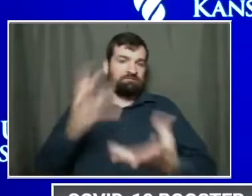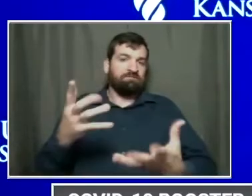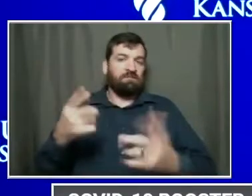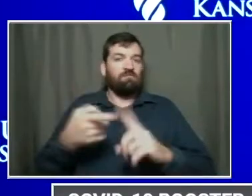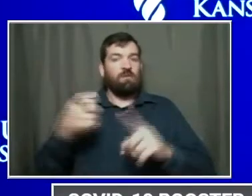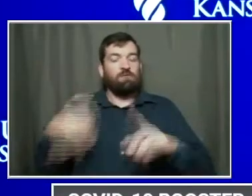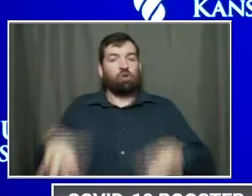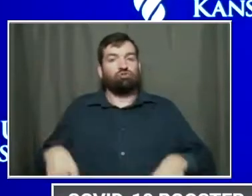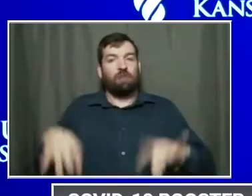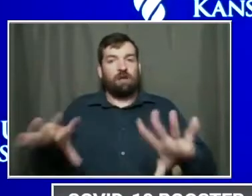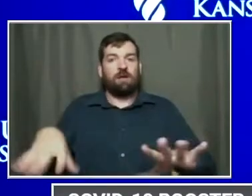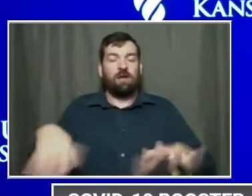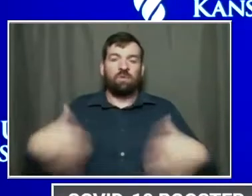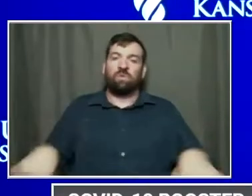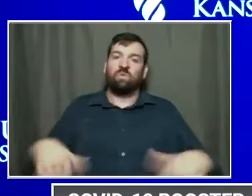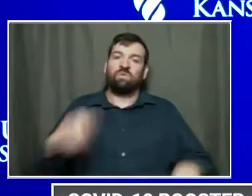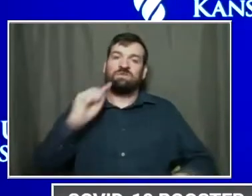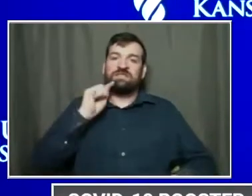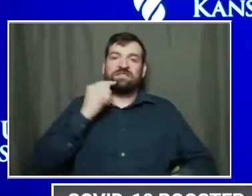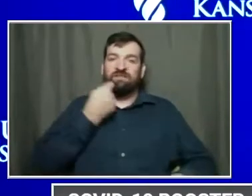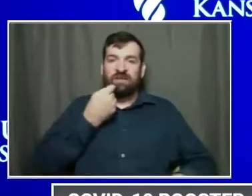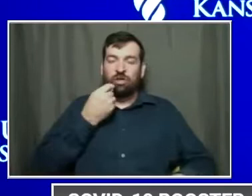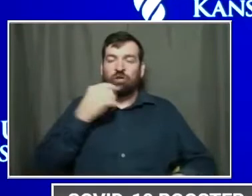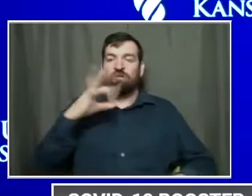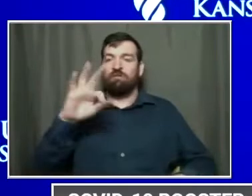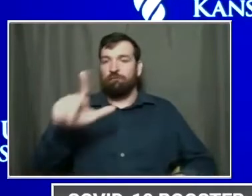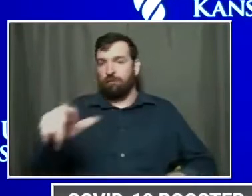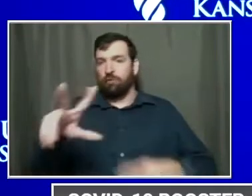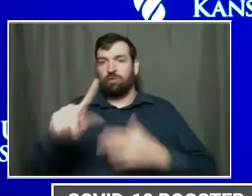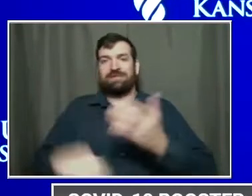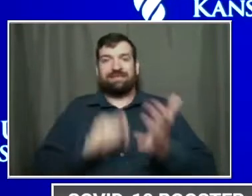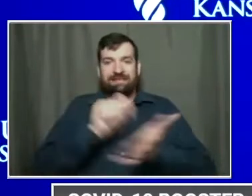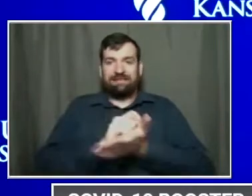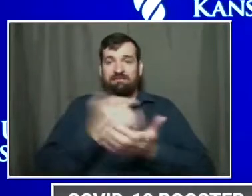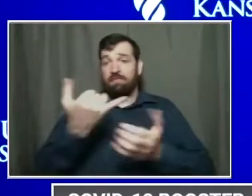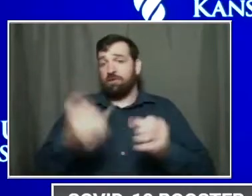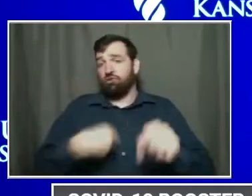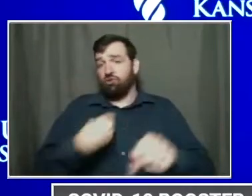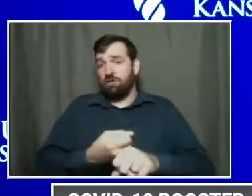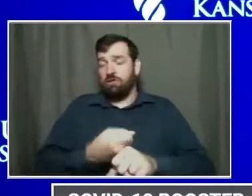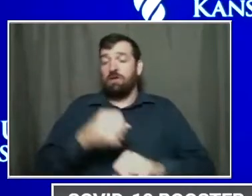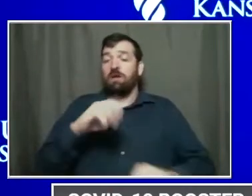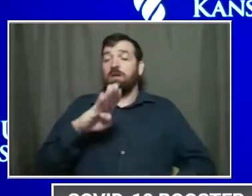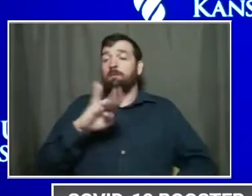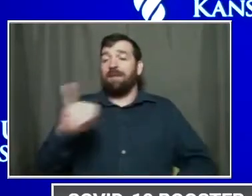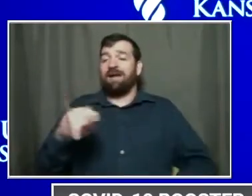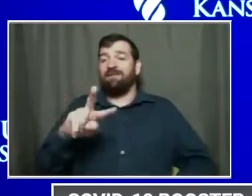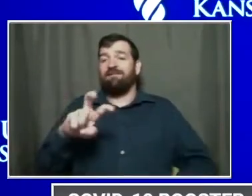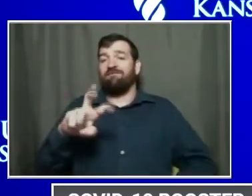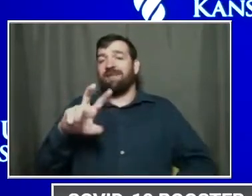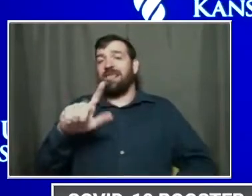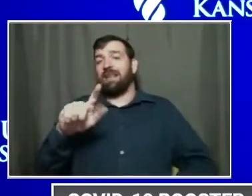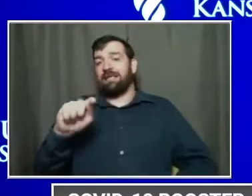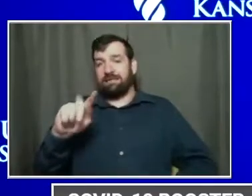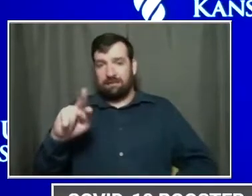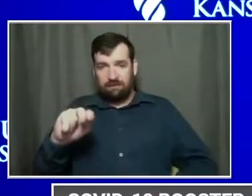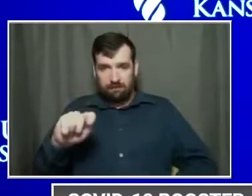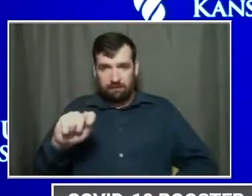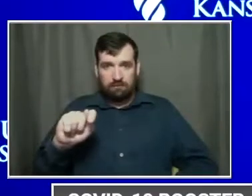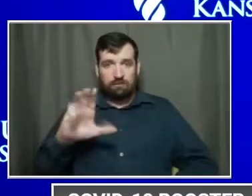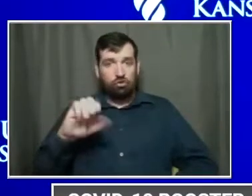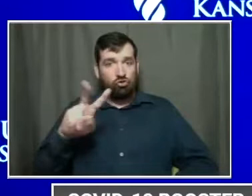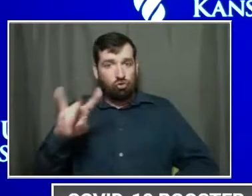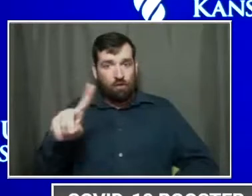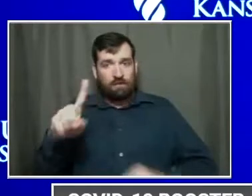pretty severe influenza season this year. So in addition to the bivalent COVID vaccine, I would make sure you get your